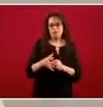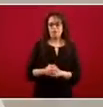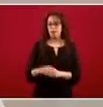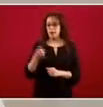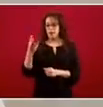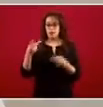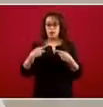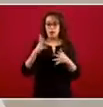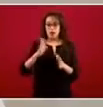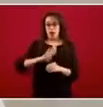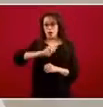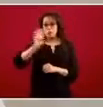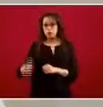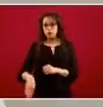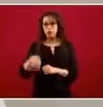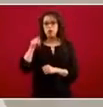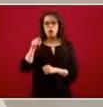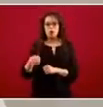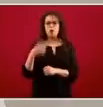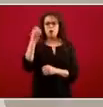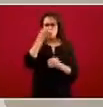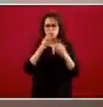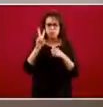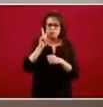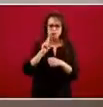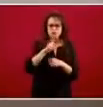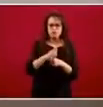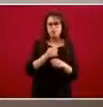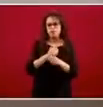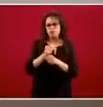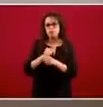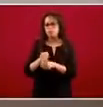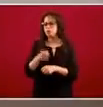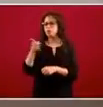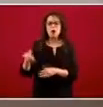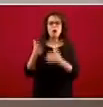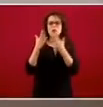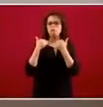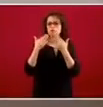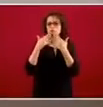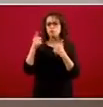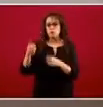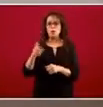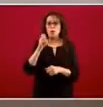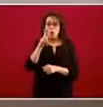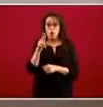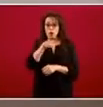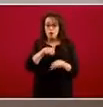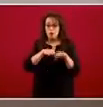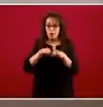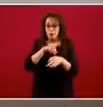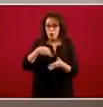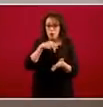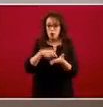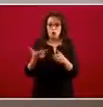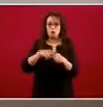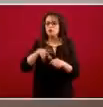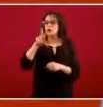the activity or work-related activity. So far, with these cases, we have had not